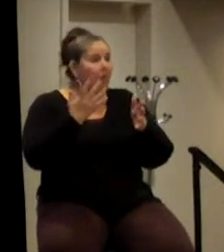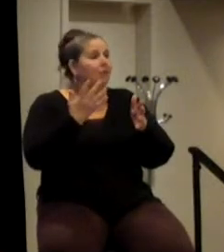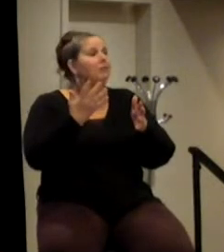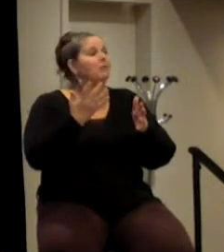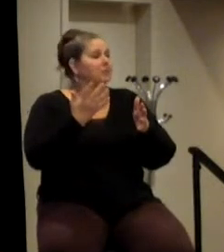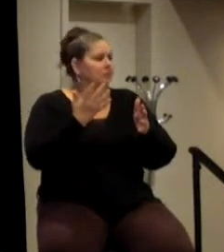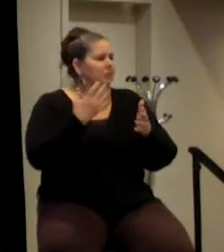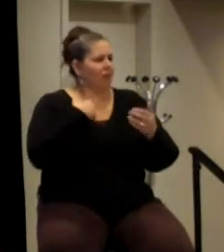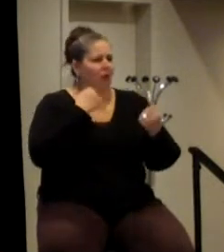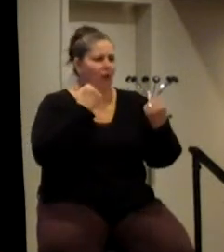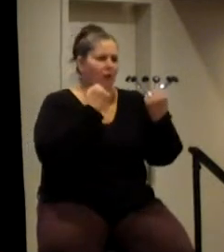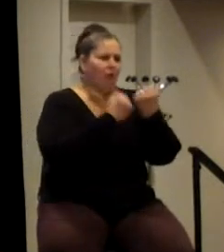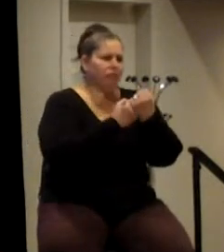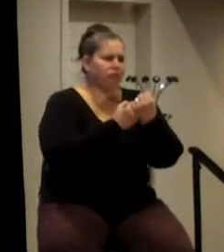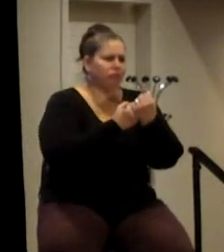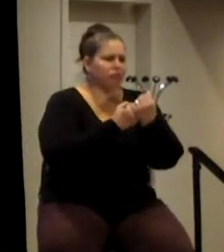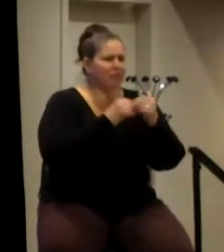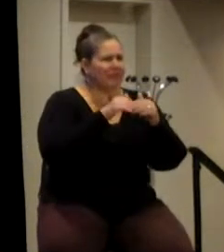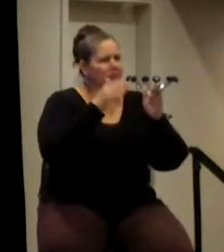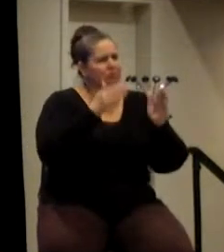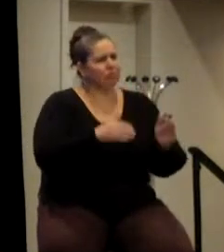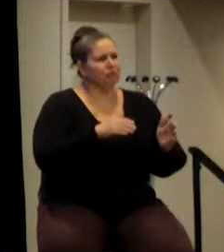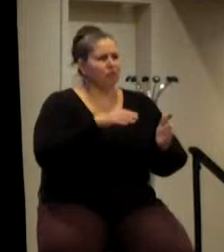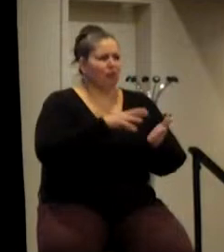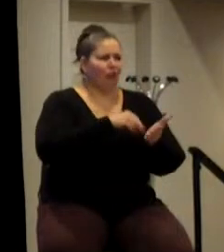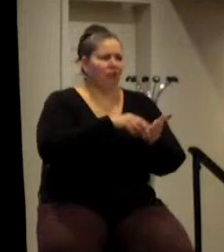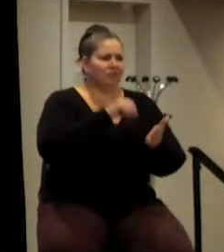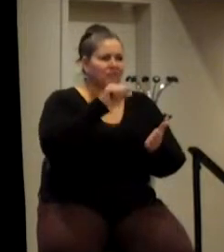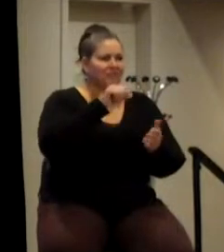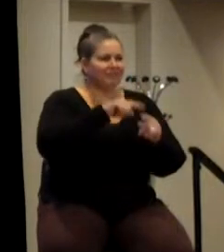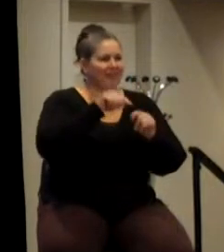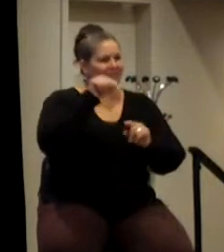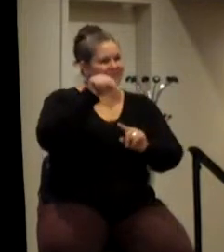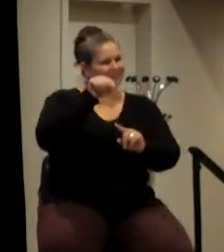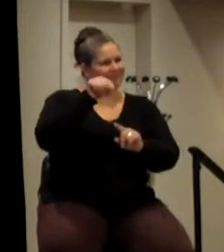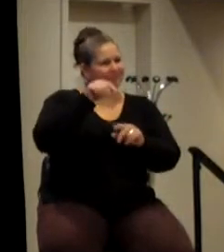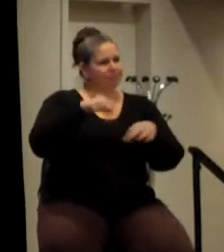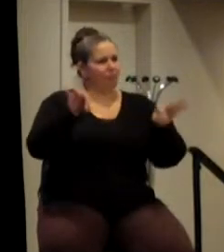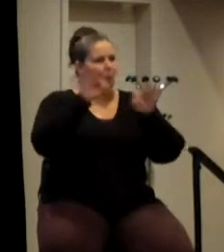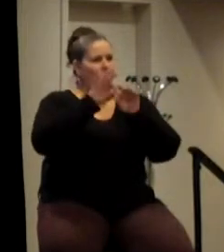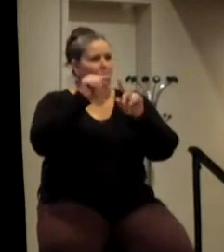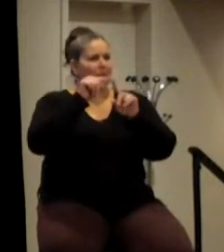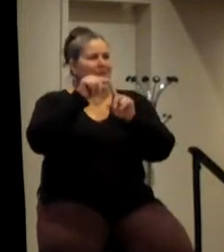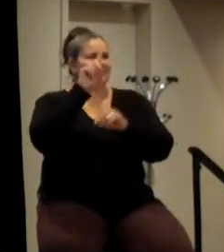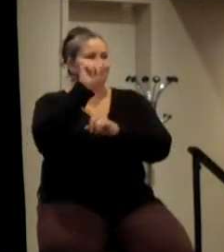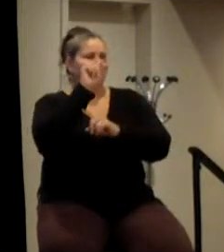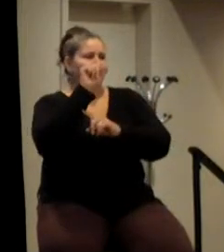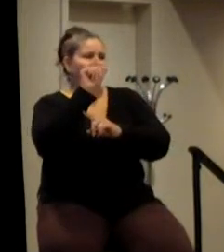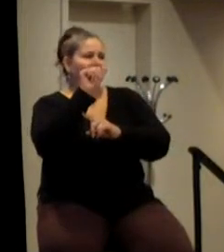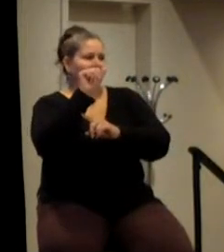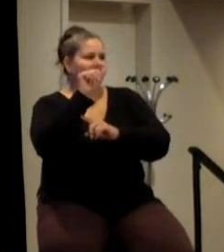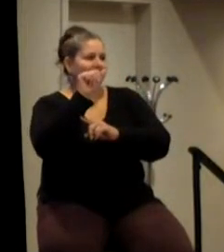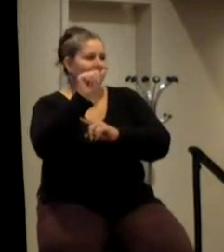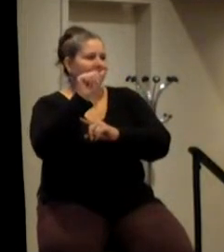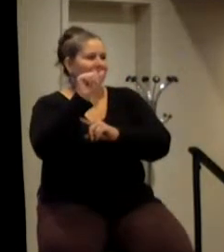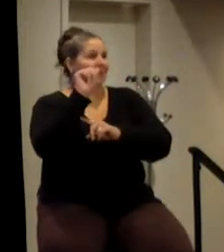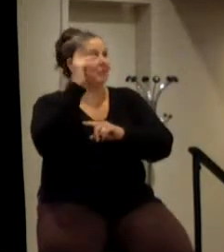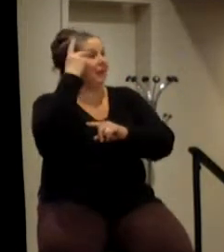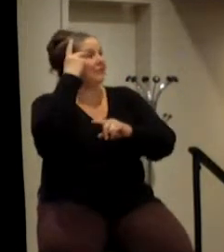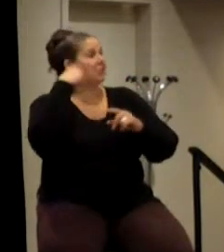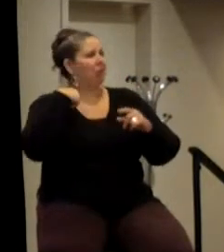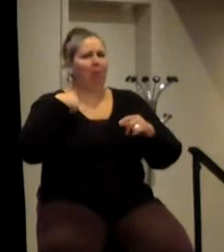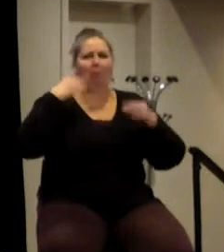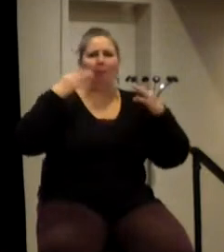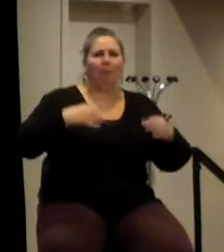going to let the data drive the decision, not the politician drive the decision.